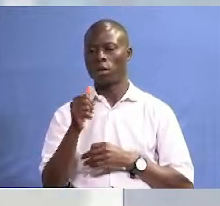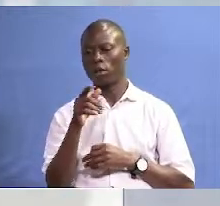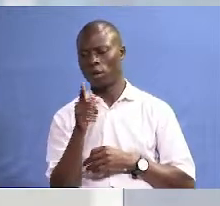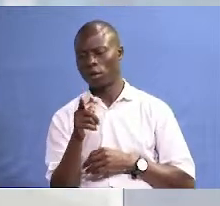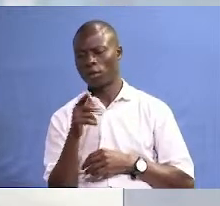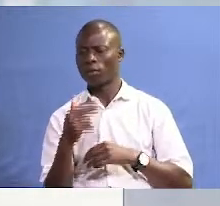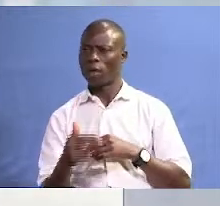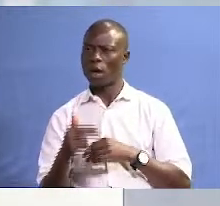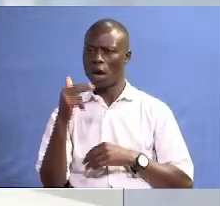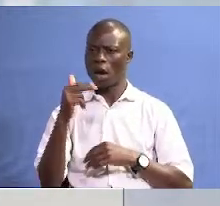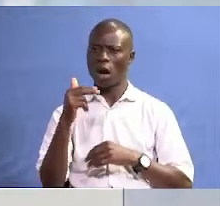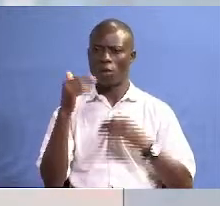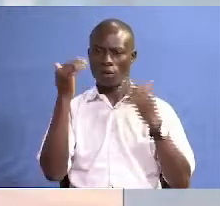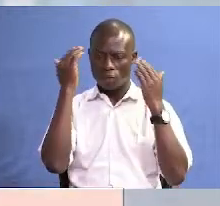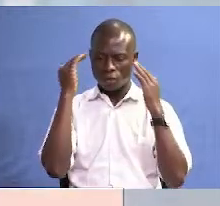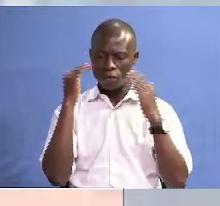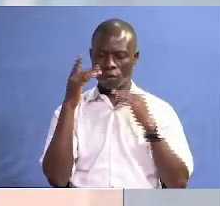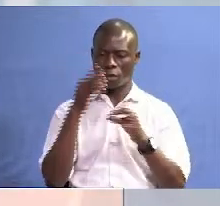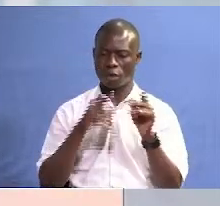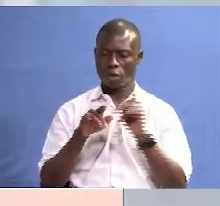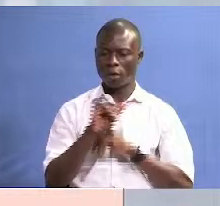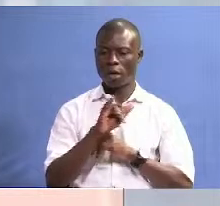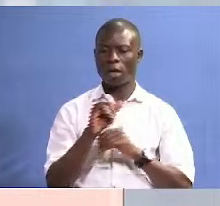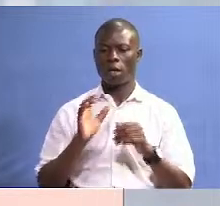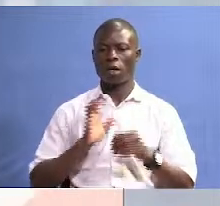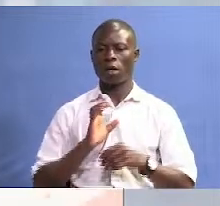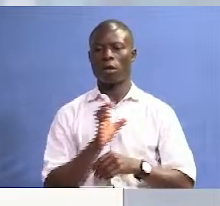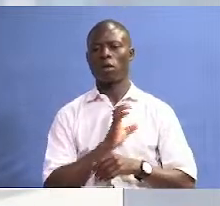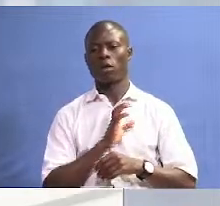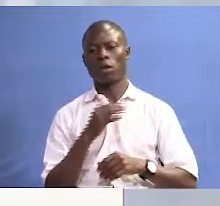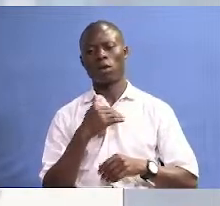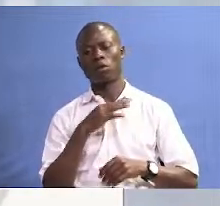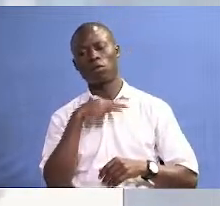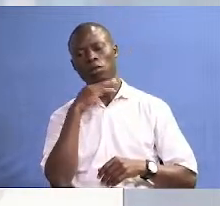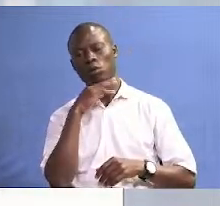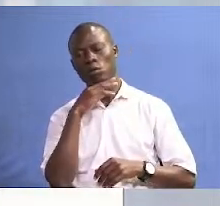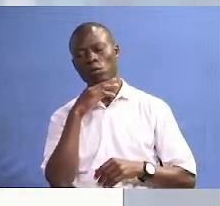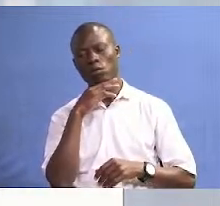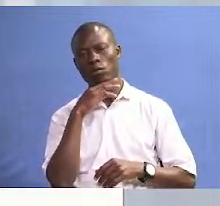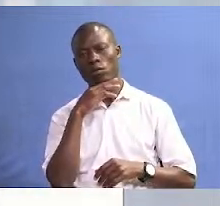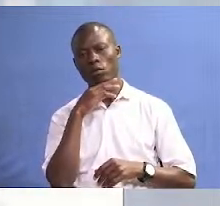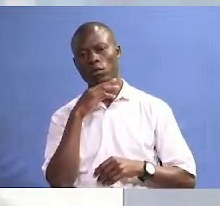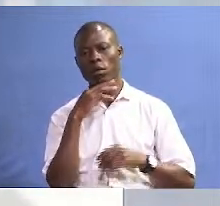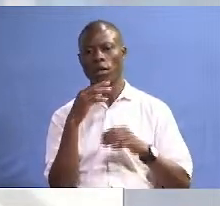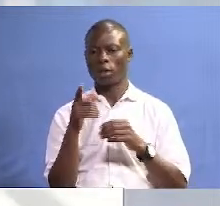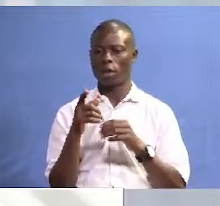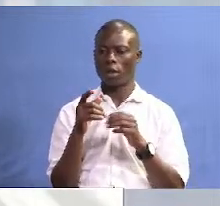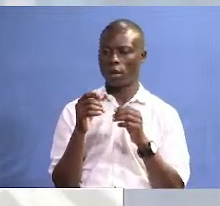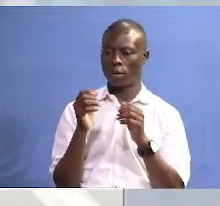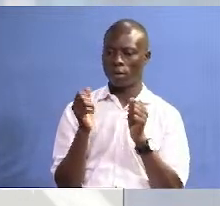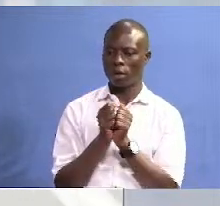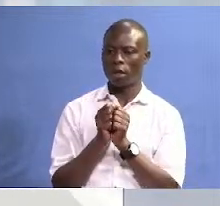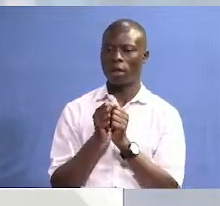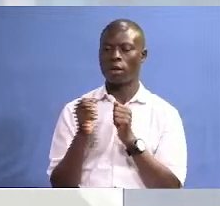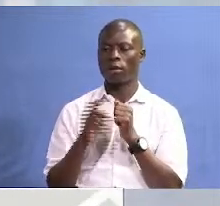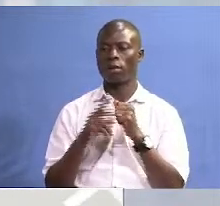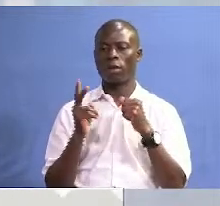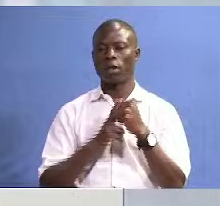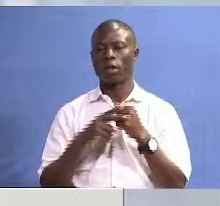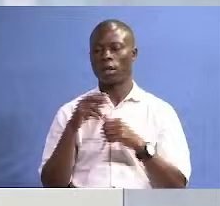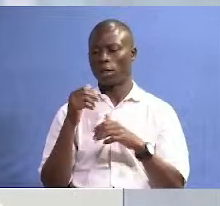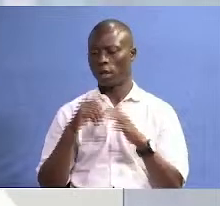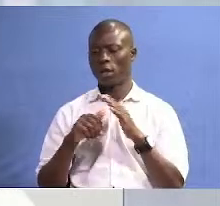and Commissioner of the Judicial Service Commission, passed on Wednesday 10th July 2024 at a